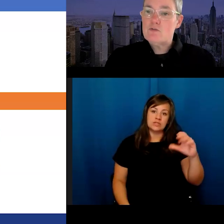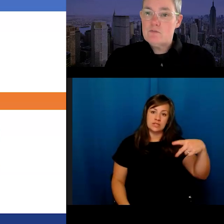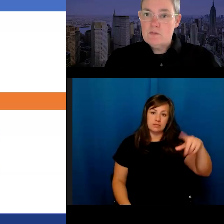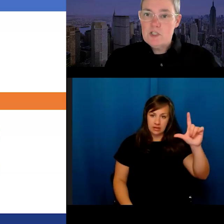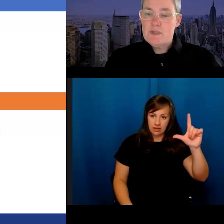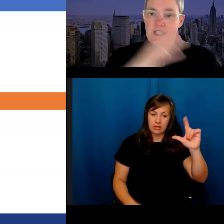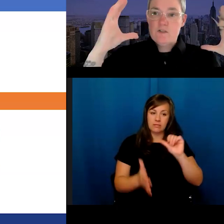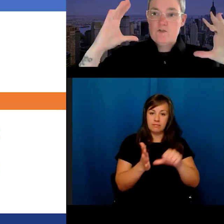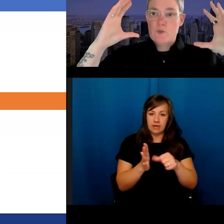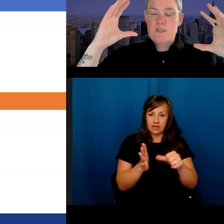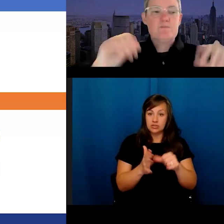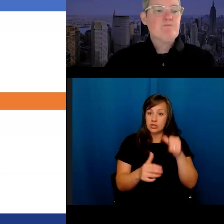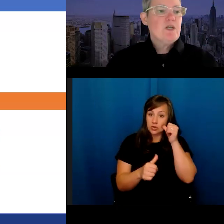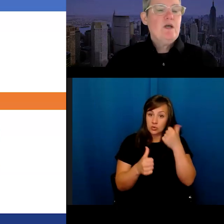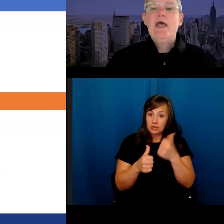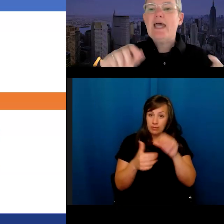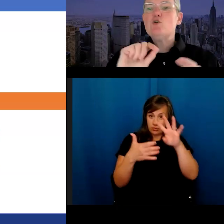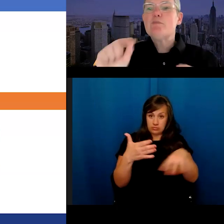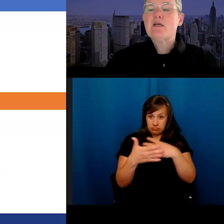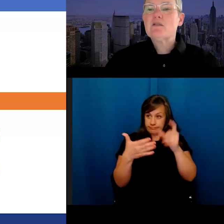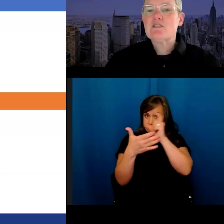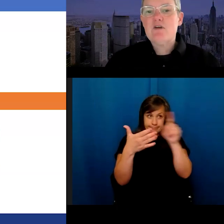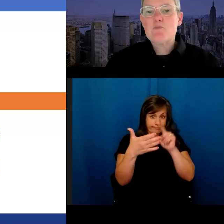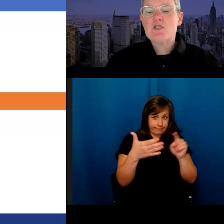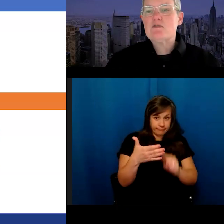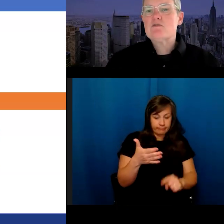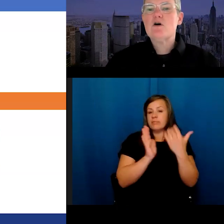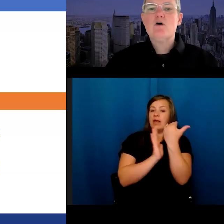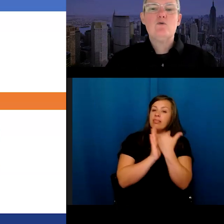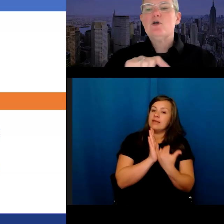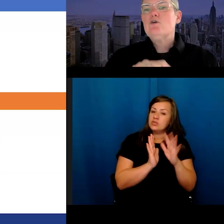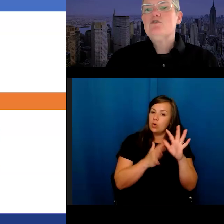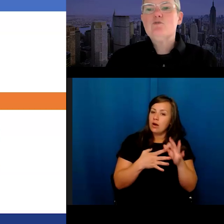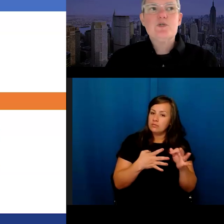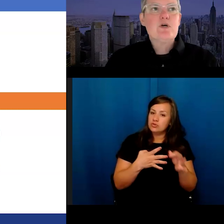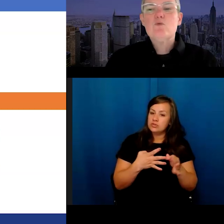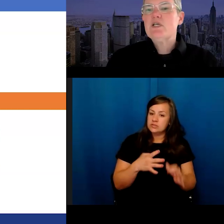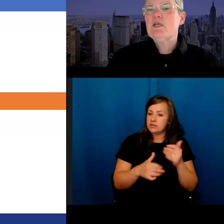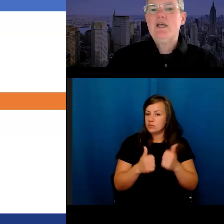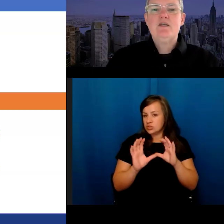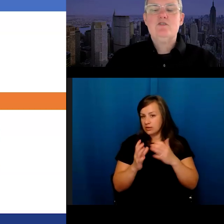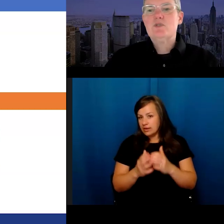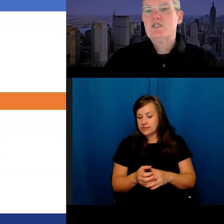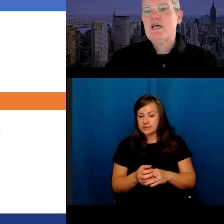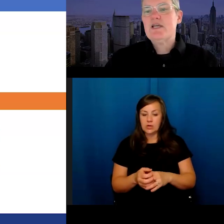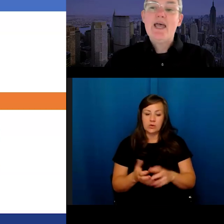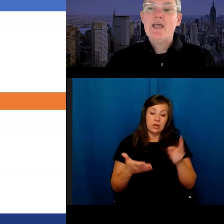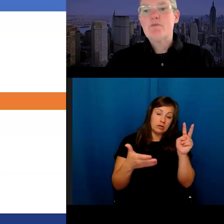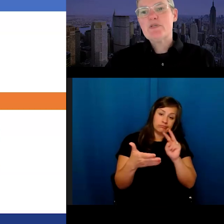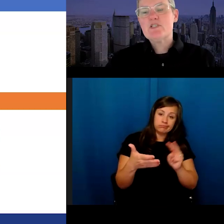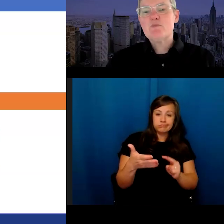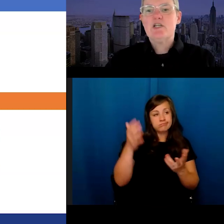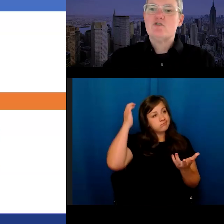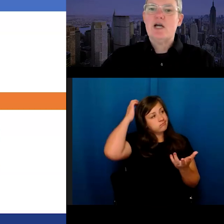showed you at the beginning those grids? And you would make a list of options. So you would go in and you would say,